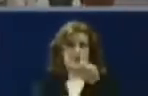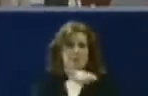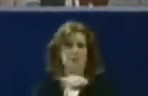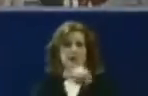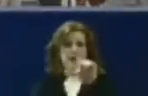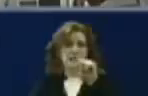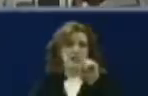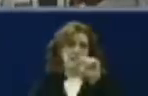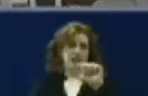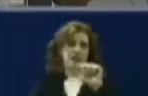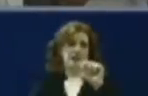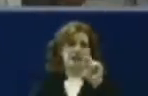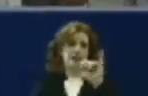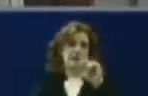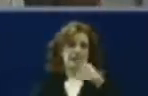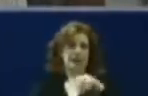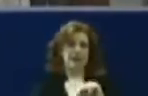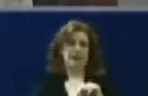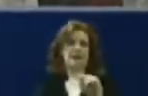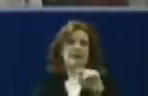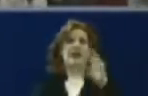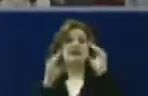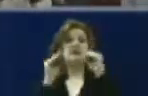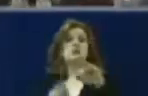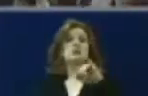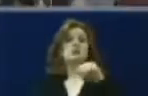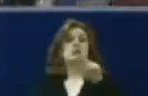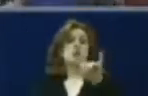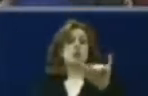Lana Kalin and Teacher Doty Adams.